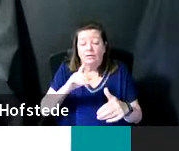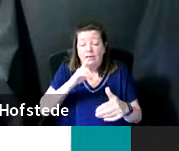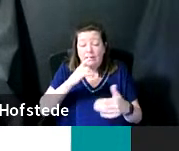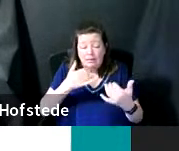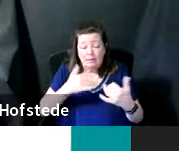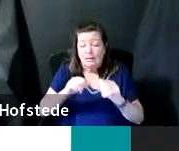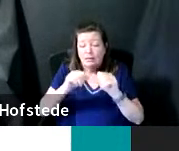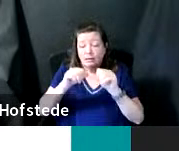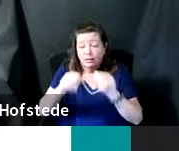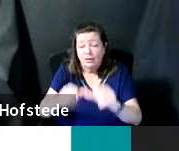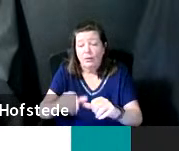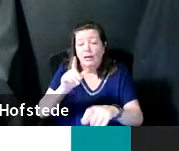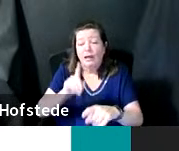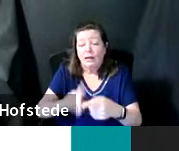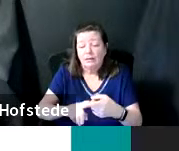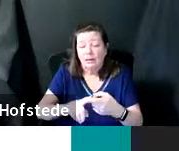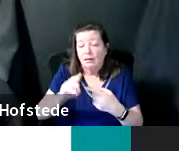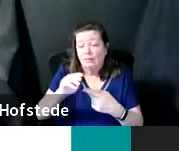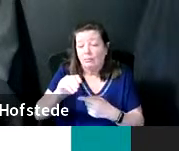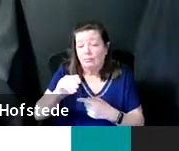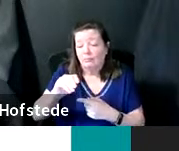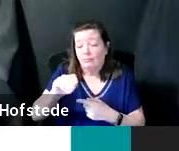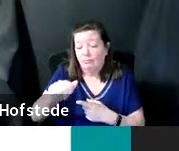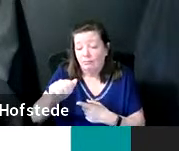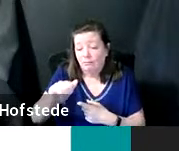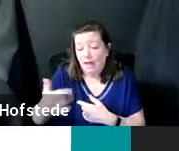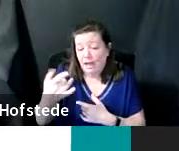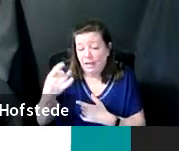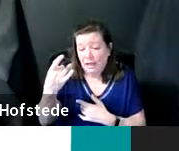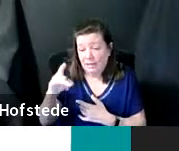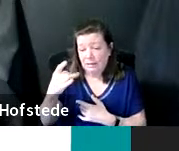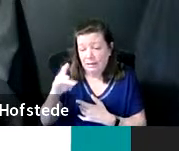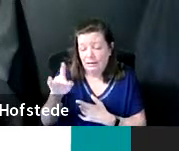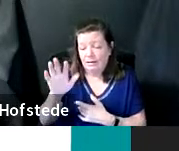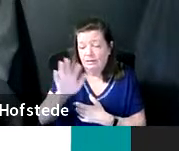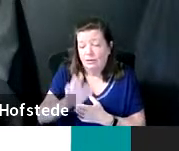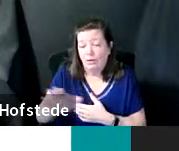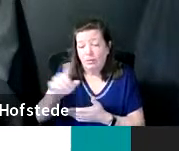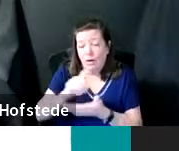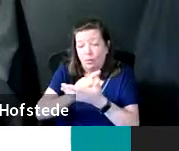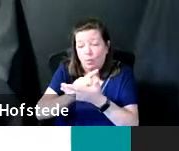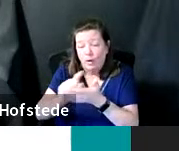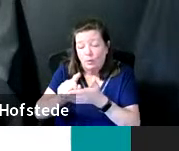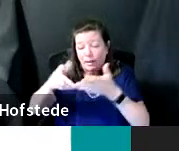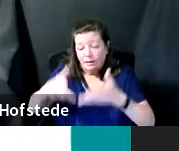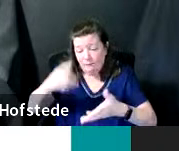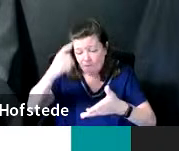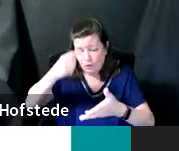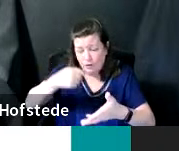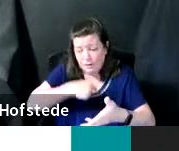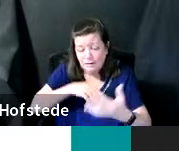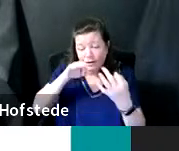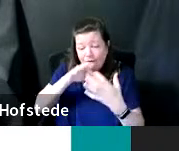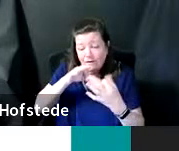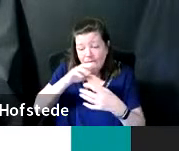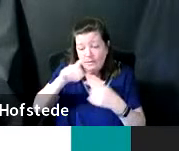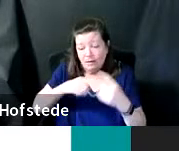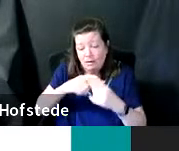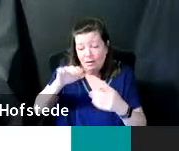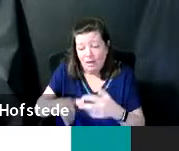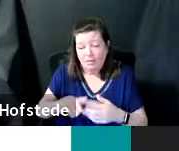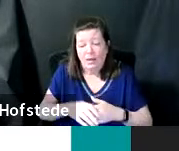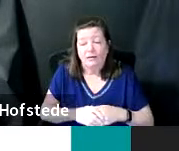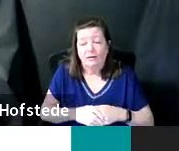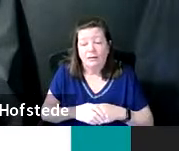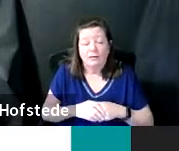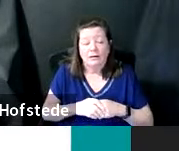ongoing until May 18th. So there's a little bit of about a week left for us to get some feedback on that. And